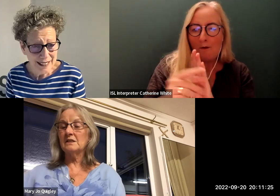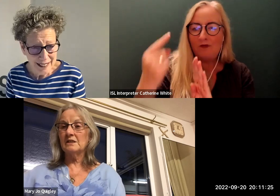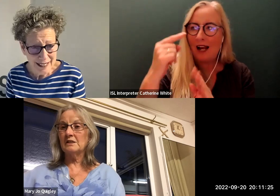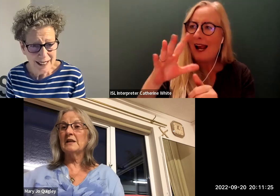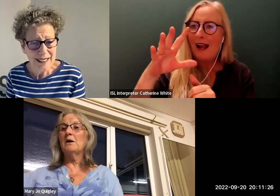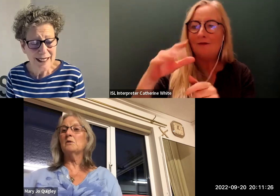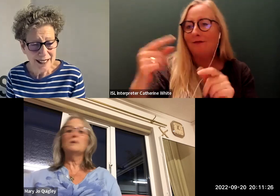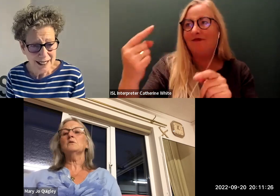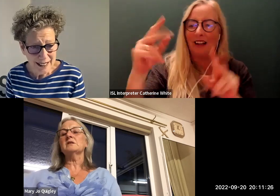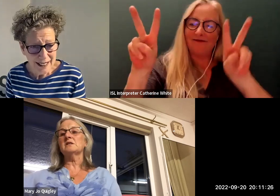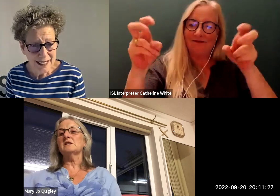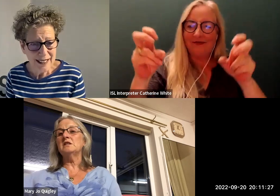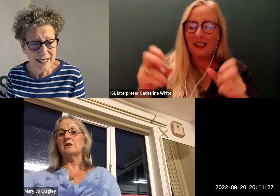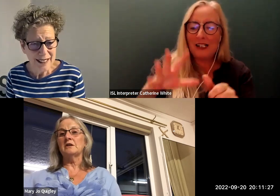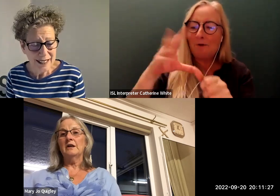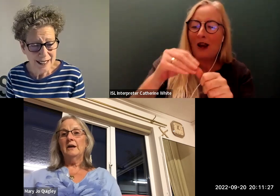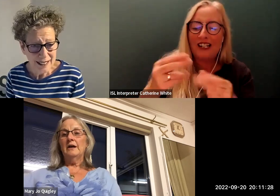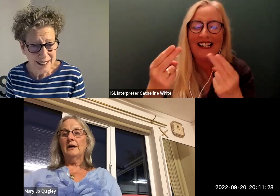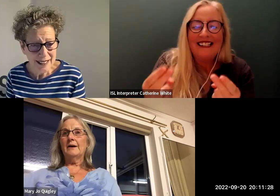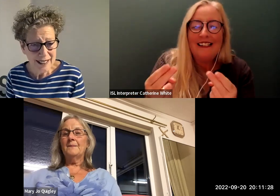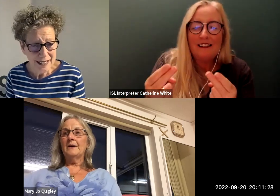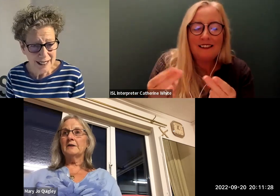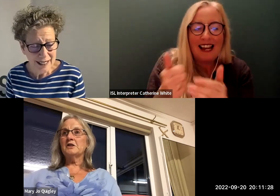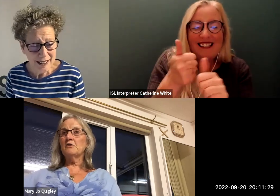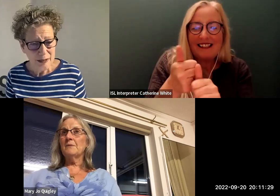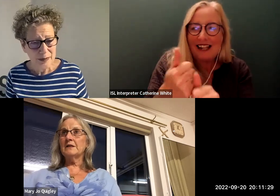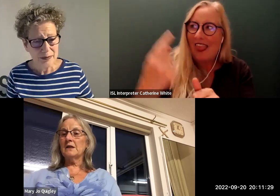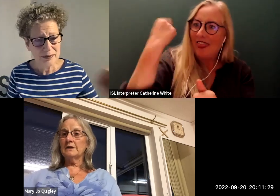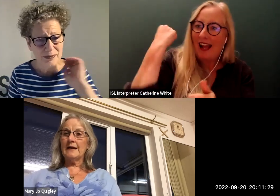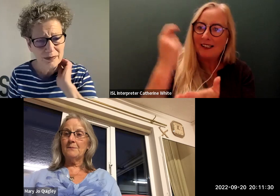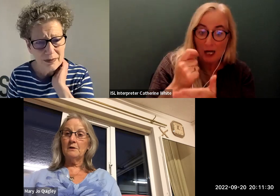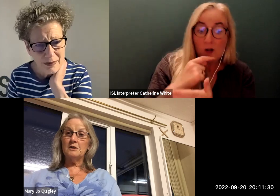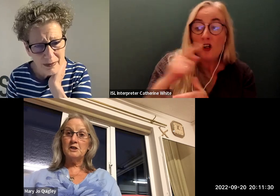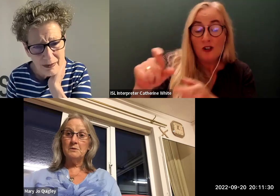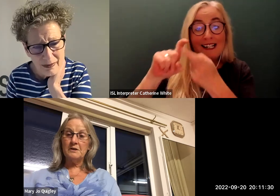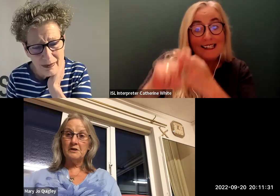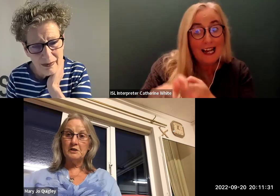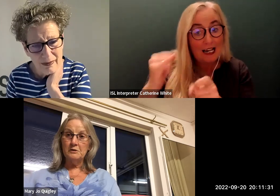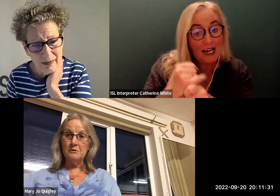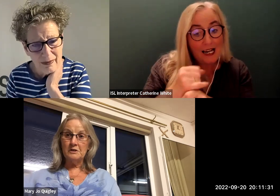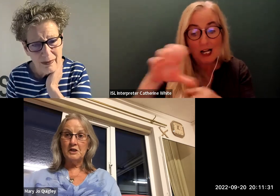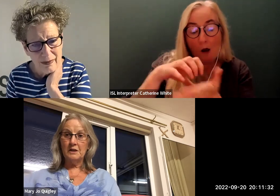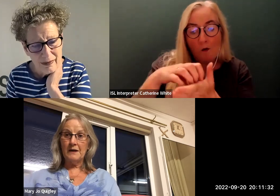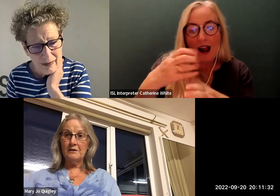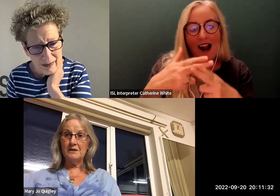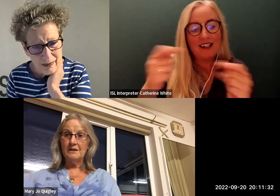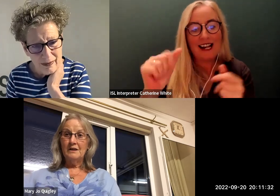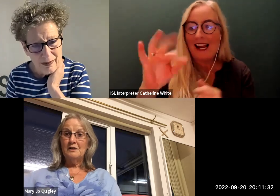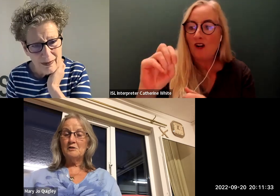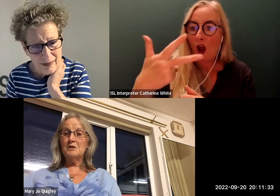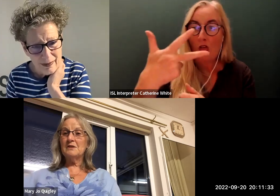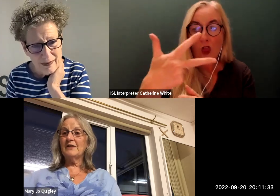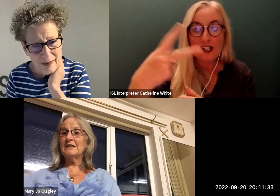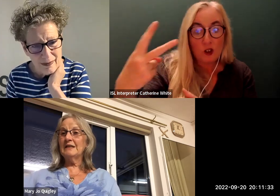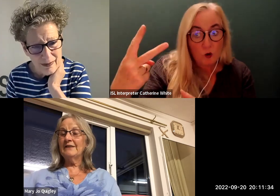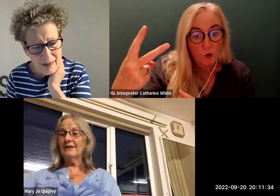needs assistant now, an assistant teacher. And she remained on in Cabra until she was 32, until she got married. So